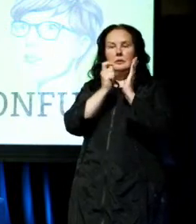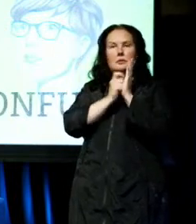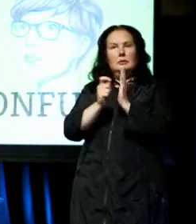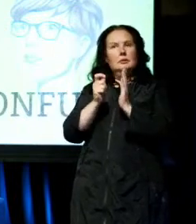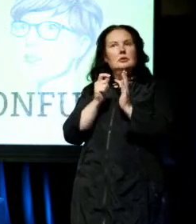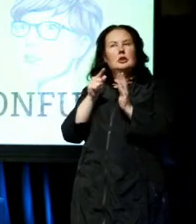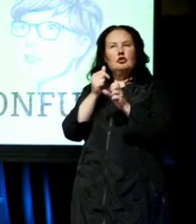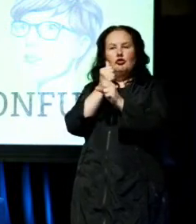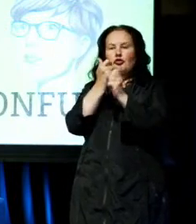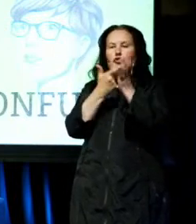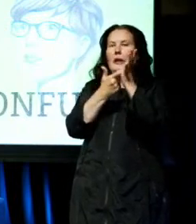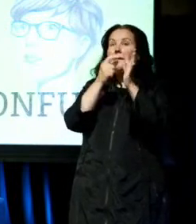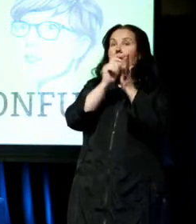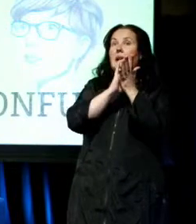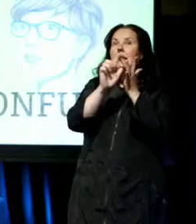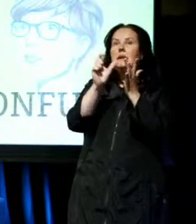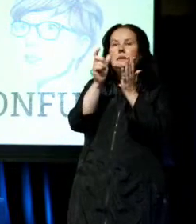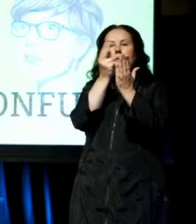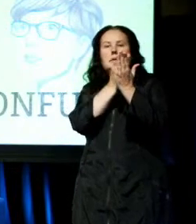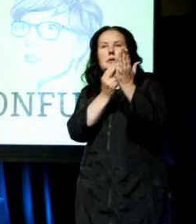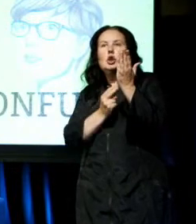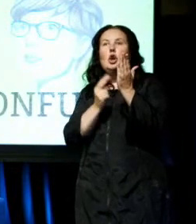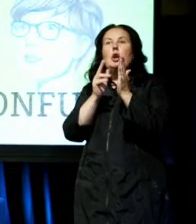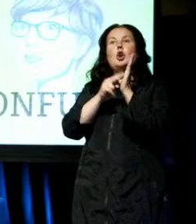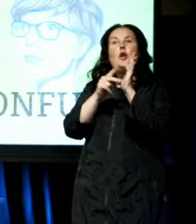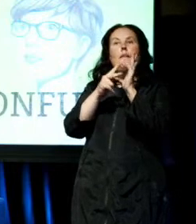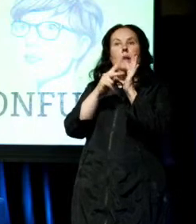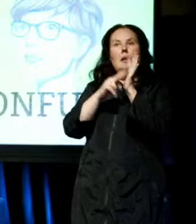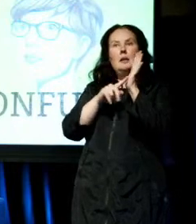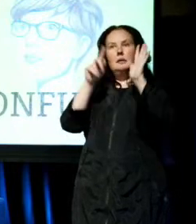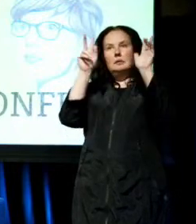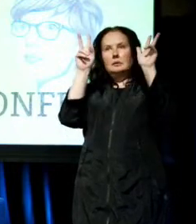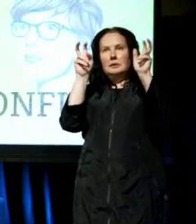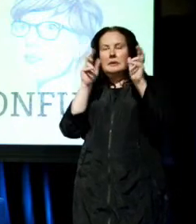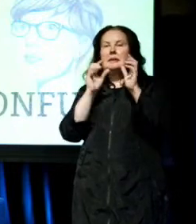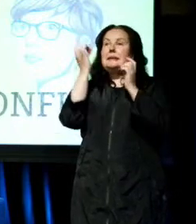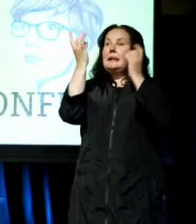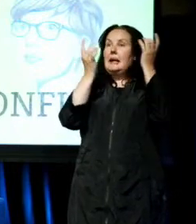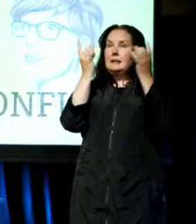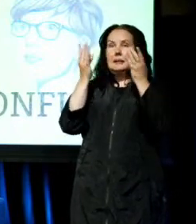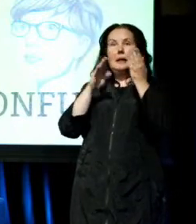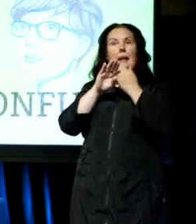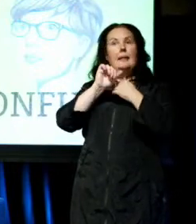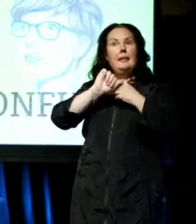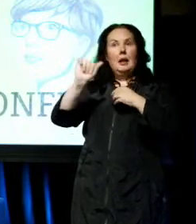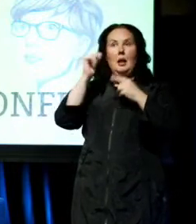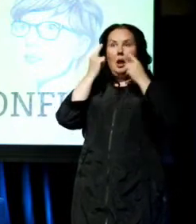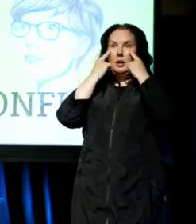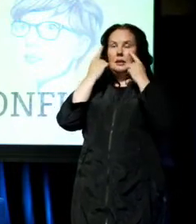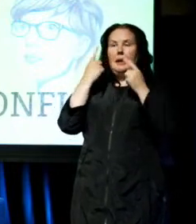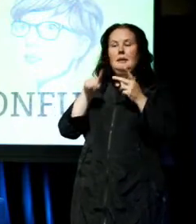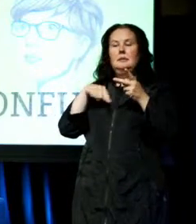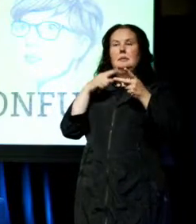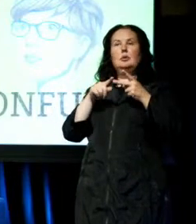Eyes and the 2016 children's book Introducing Teddy. They have been published in